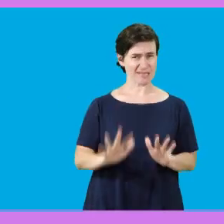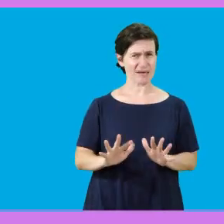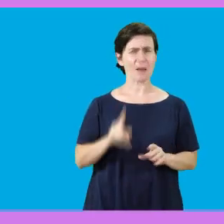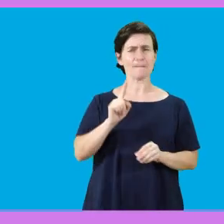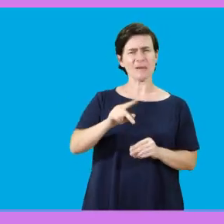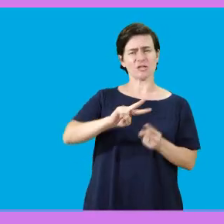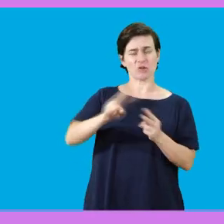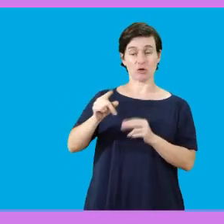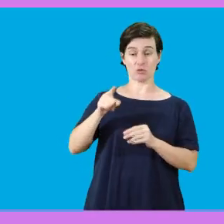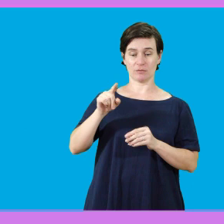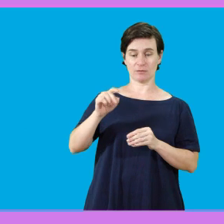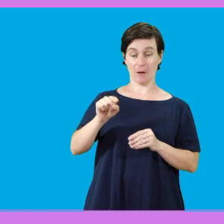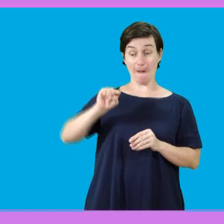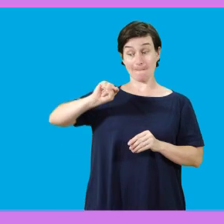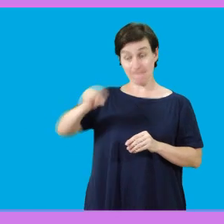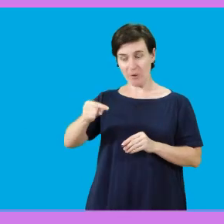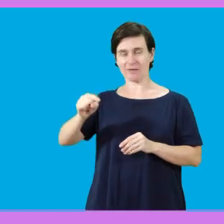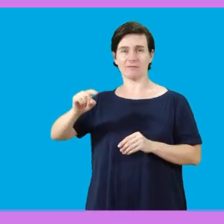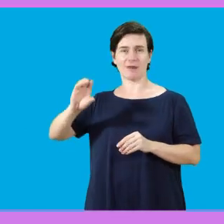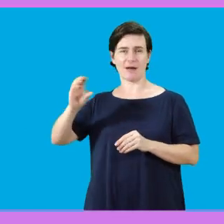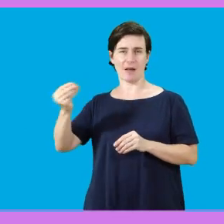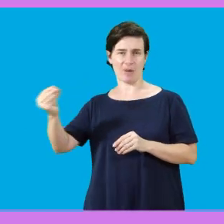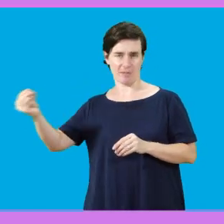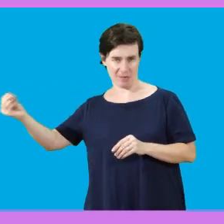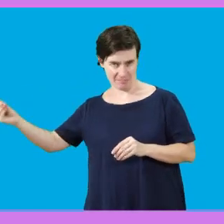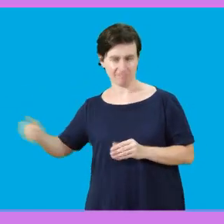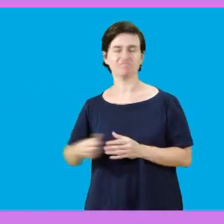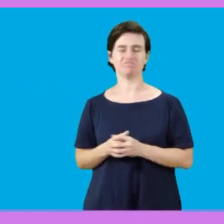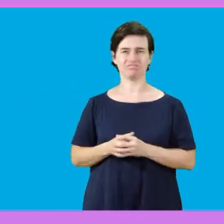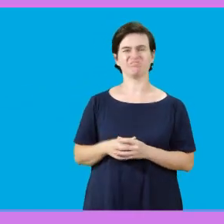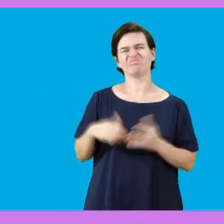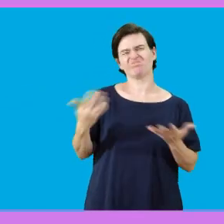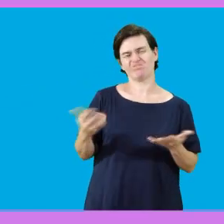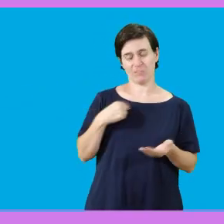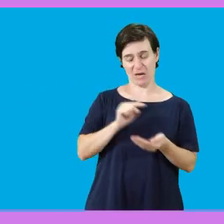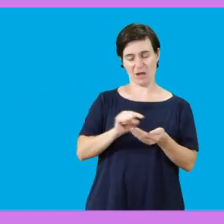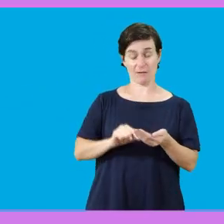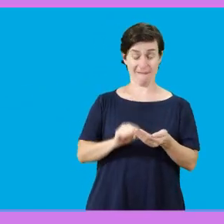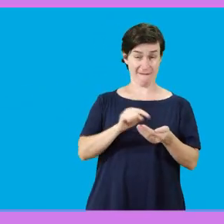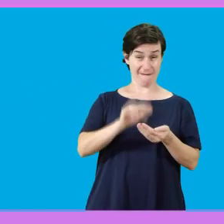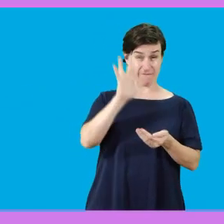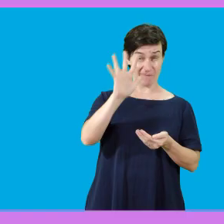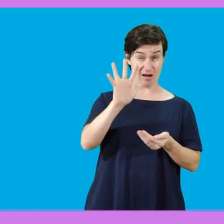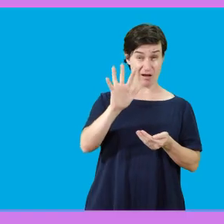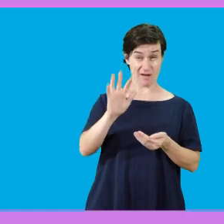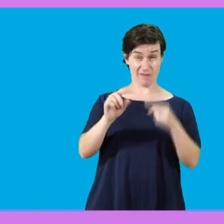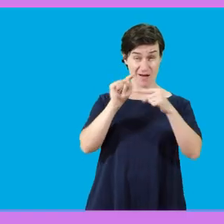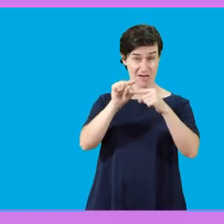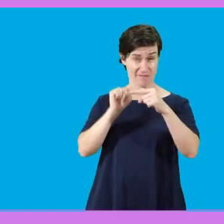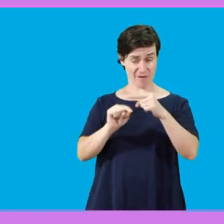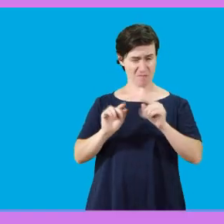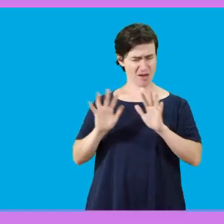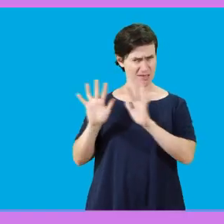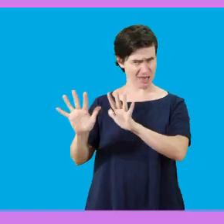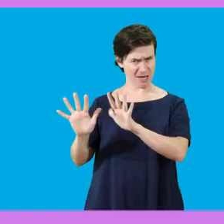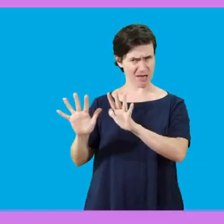convert this fraction to a decimal number. So you can take your calculator and say 5 divided by 10, then you press